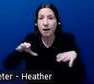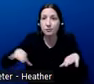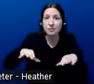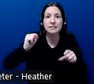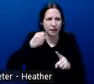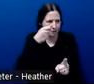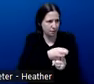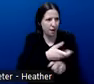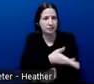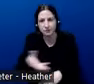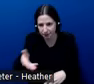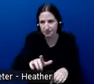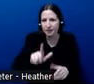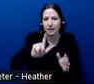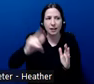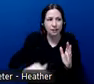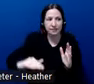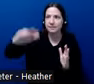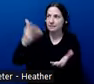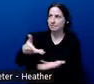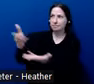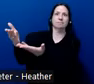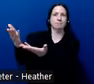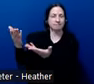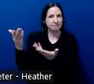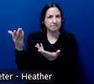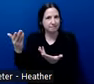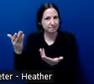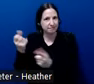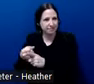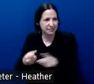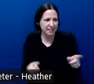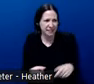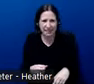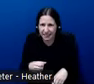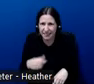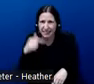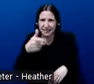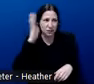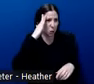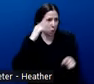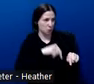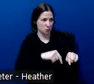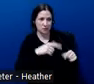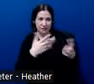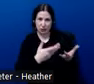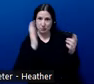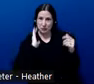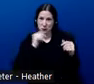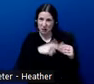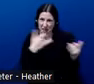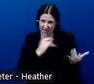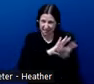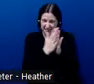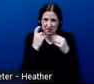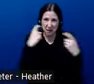who they are today. Known for our country and now famous, it's just really amazing. If someone who went to my school could become a prime minister, I feel